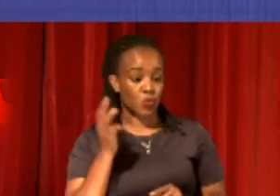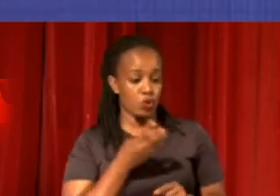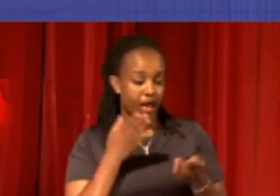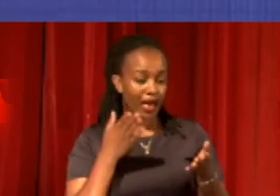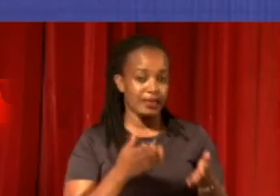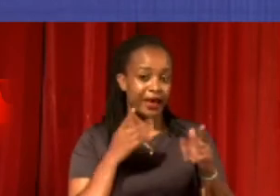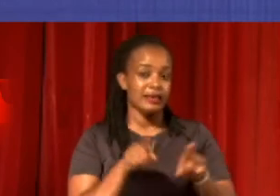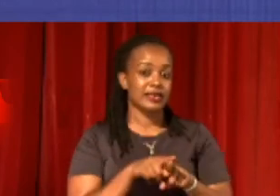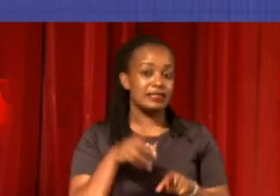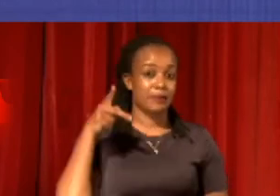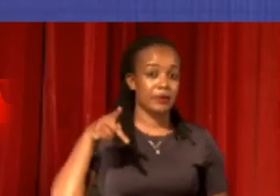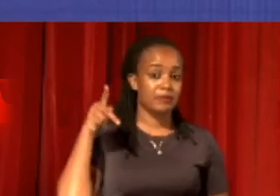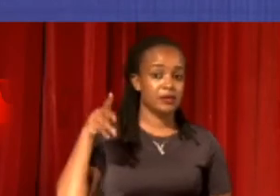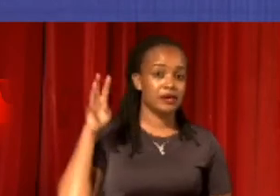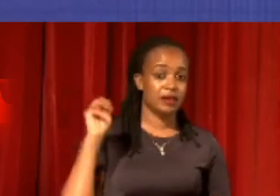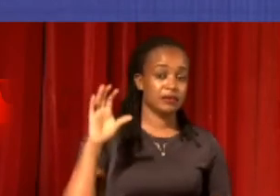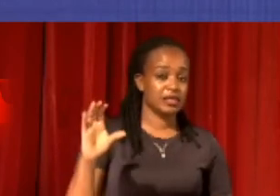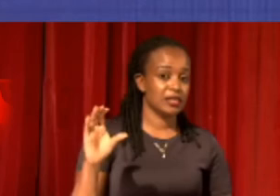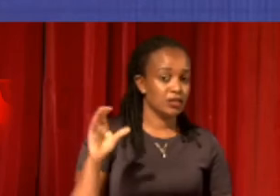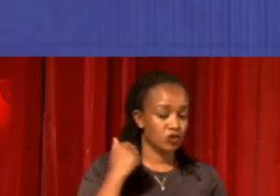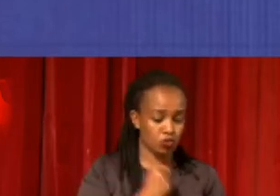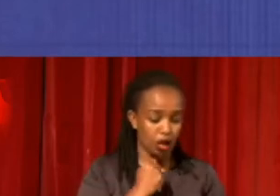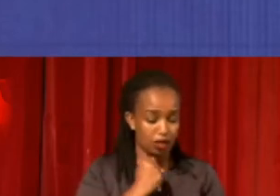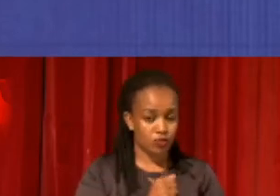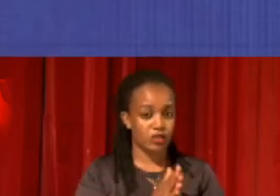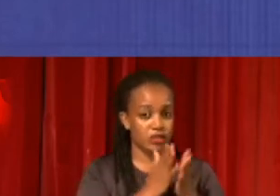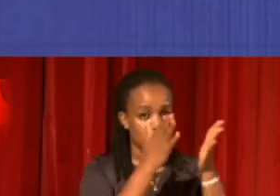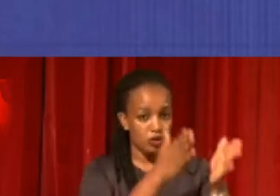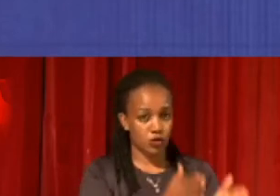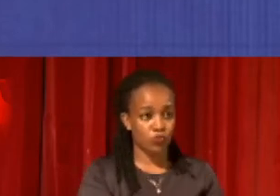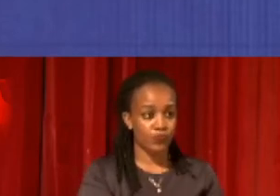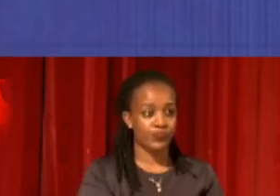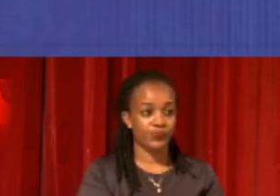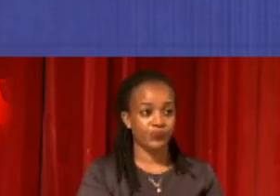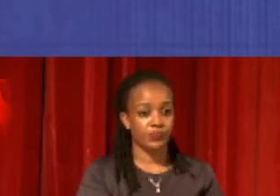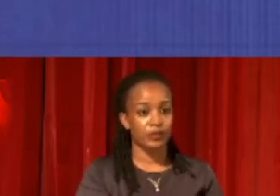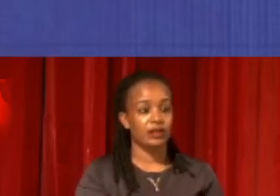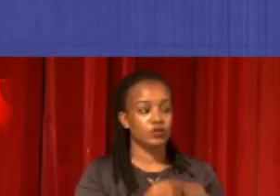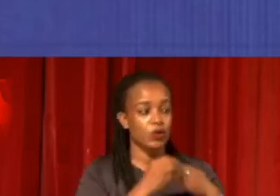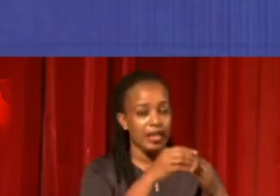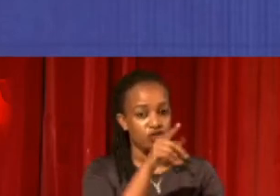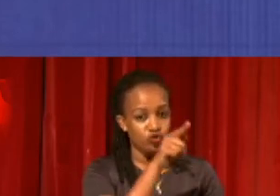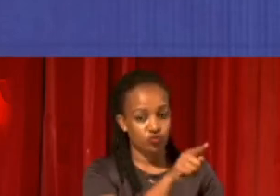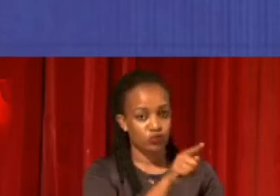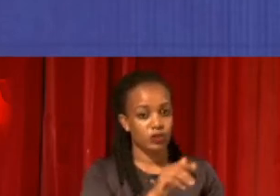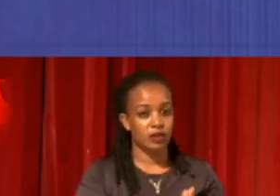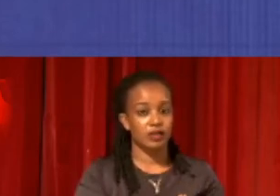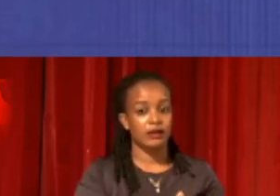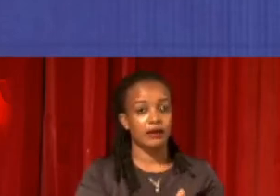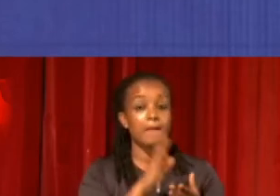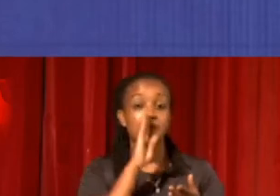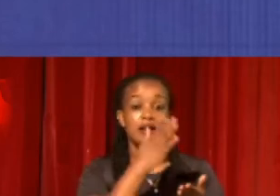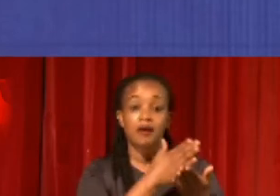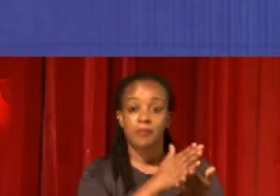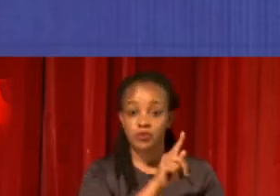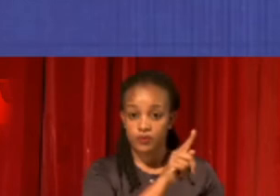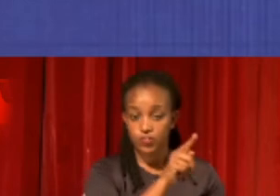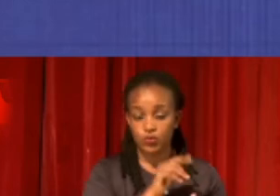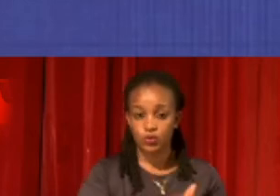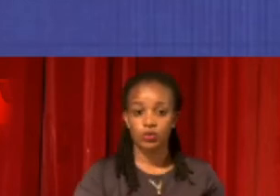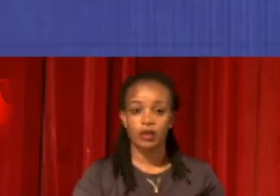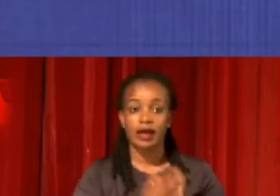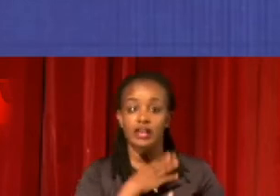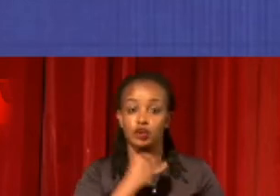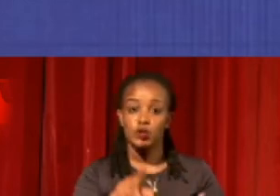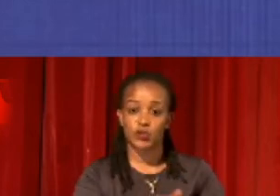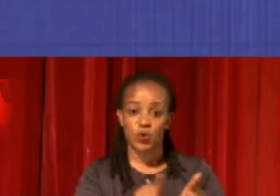the Permanent Presidential Music Commission to work with you, guide you, be part of you, and be